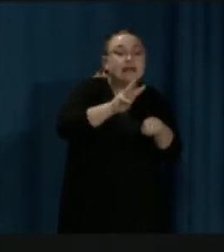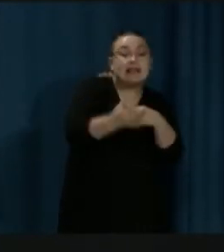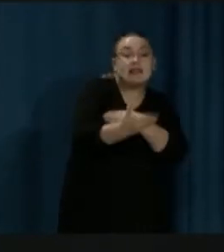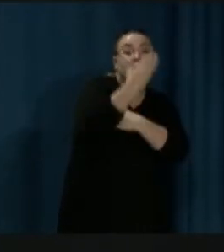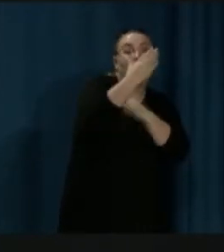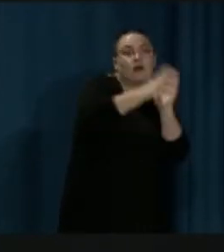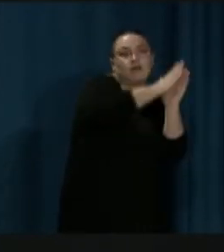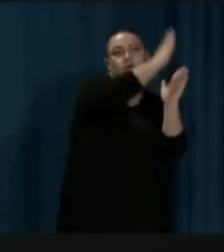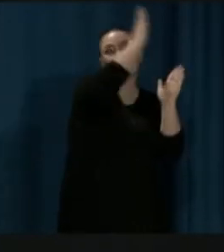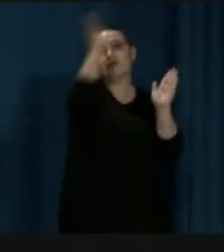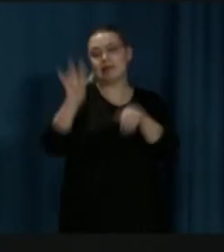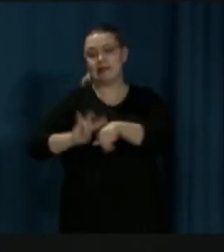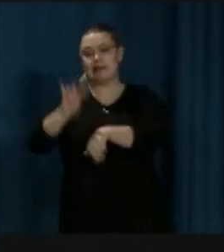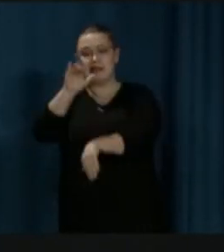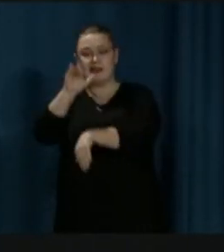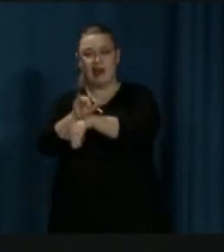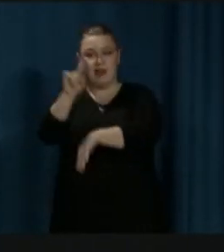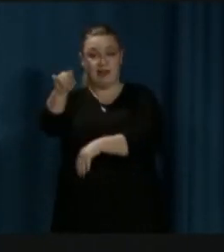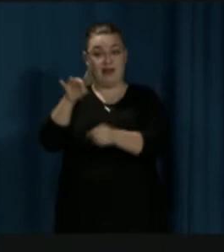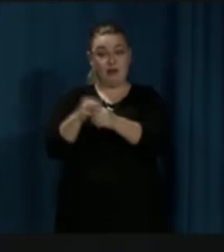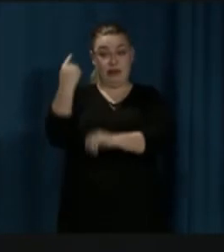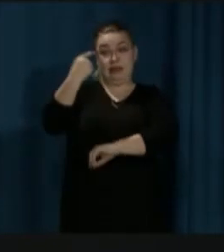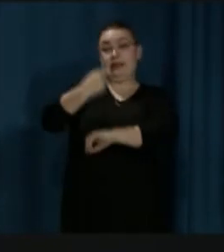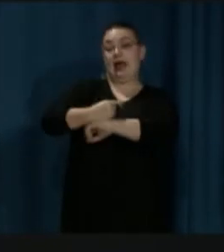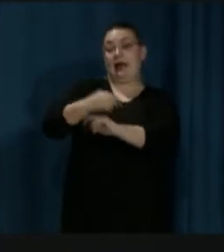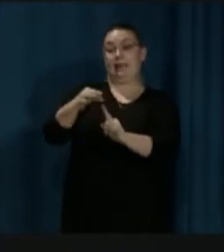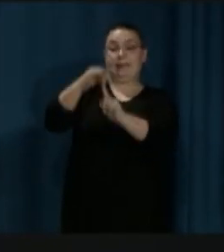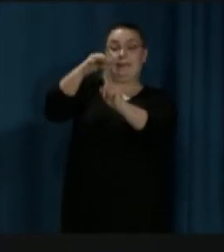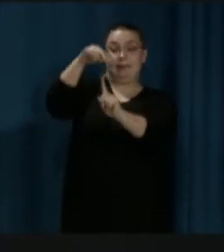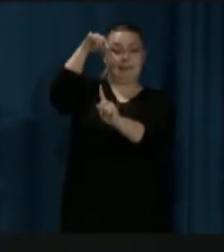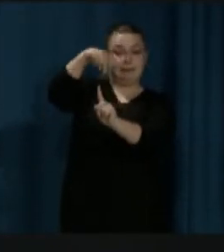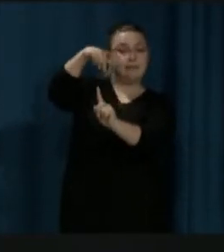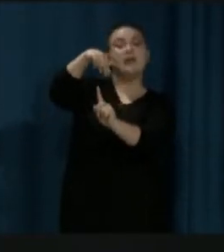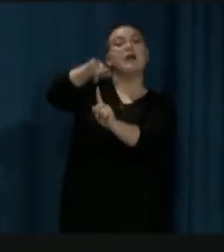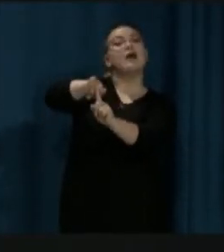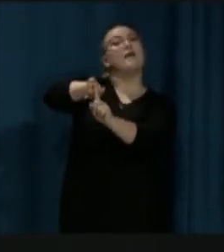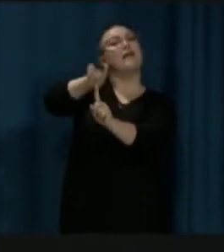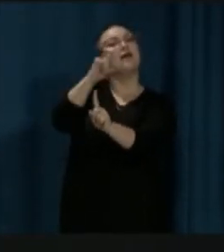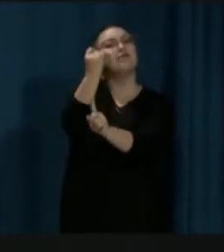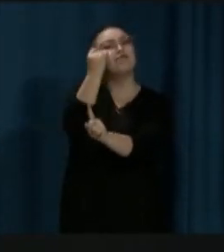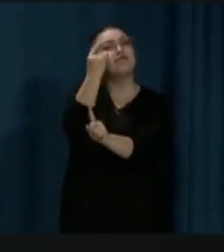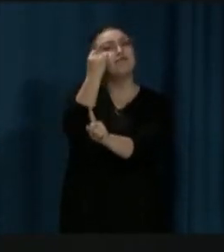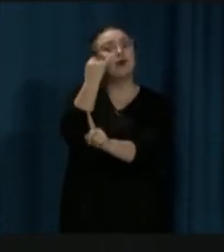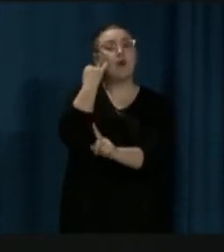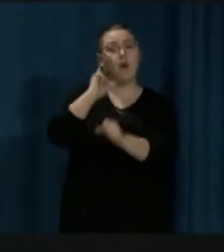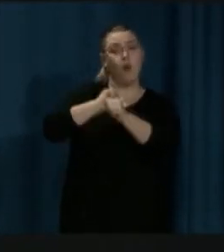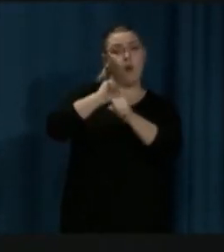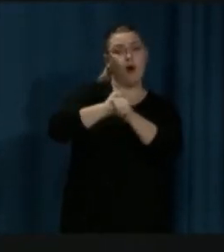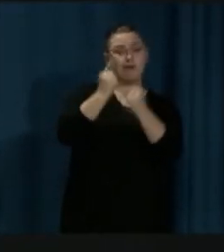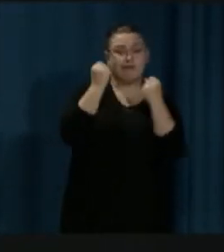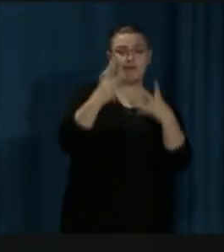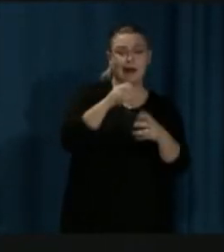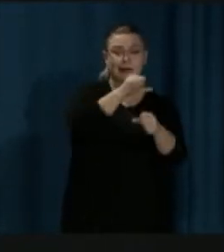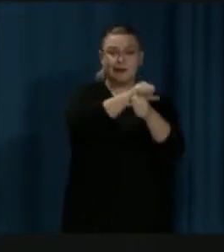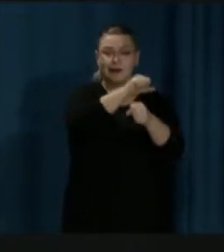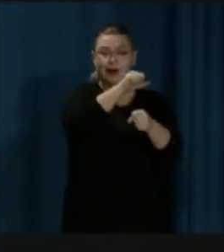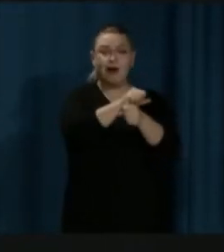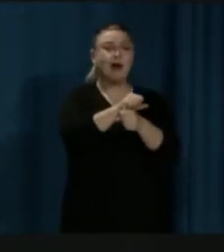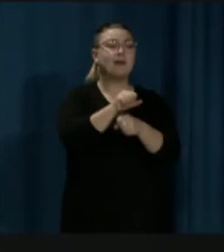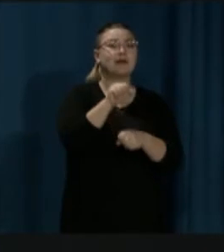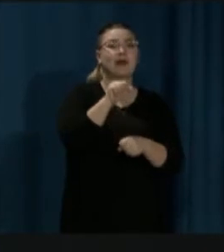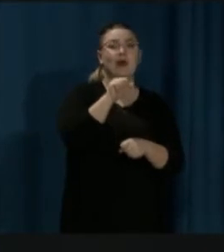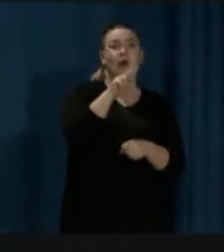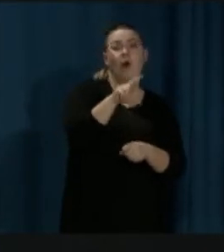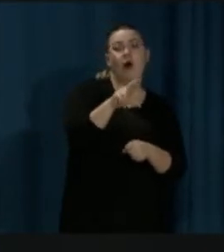to 7:30 p.m., but for people who might have to work multiple jobs, and if they're in a